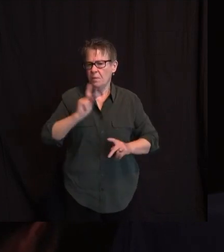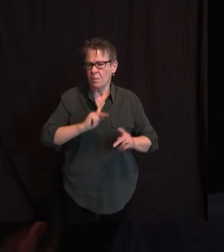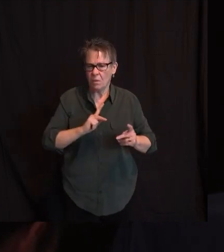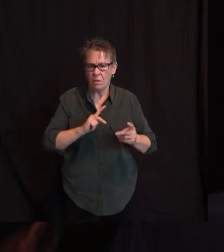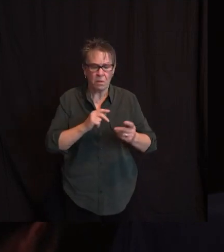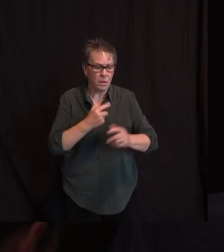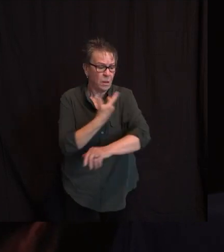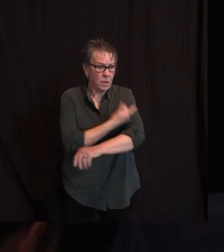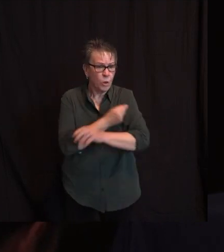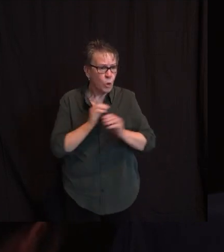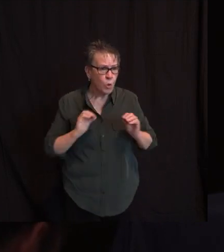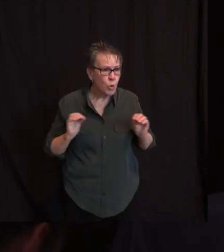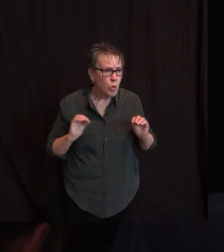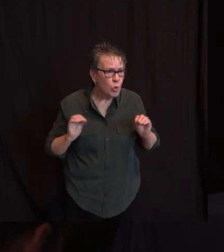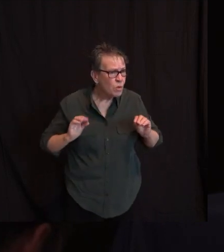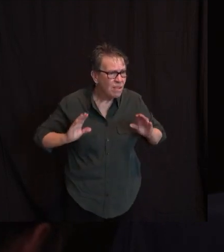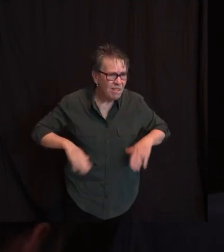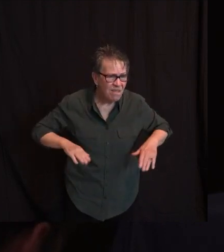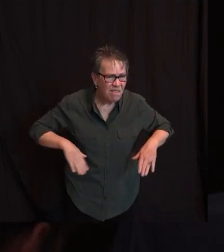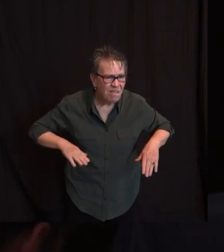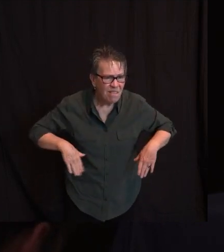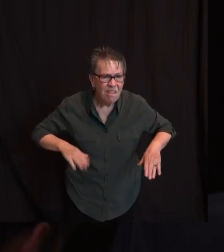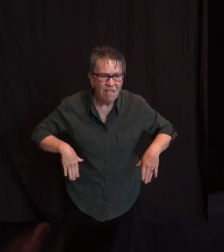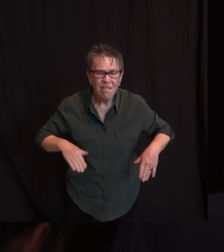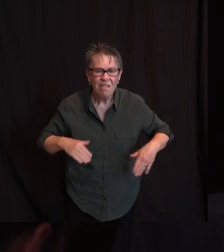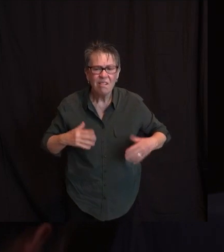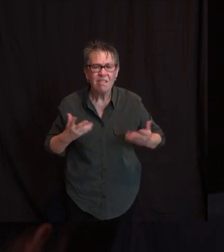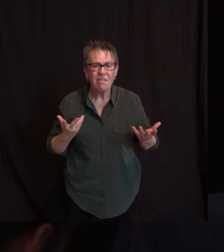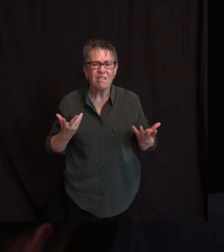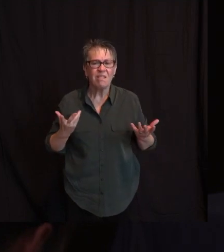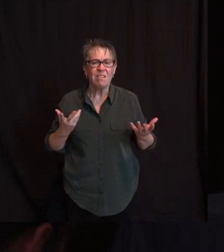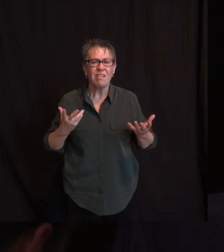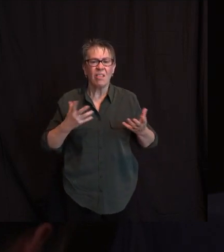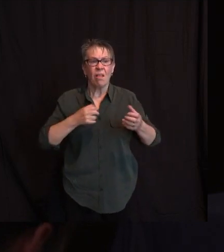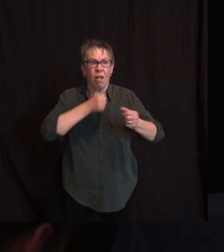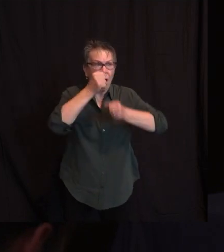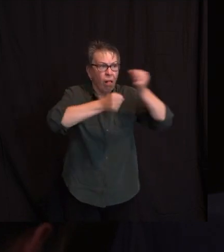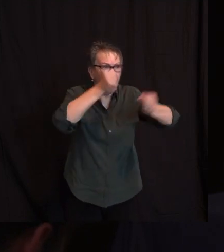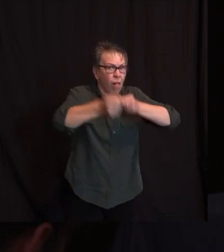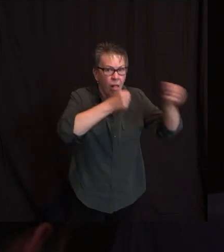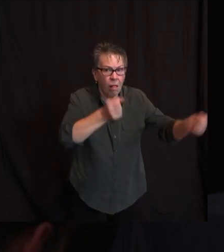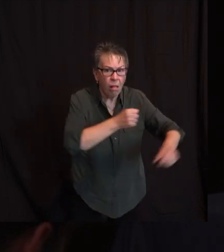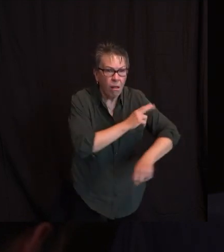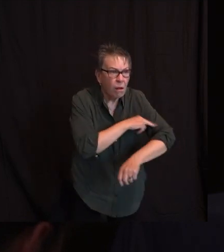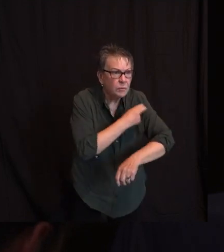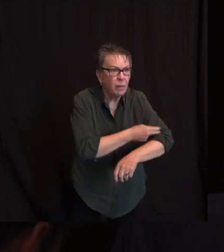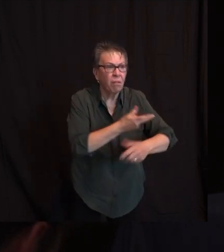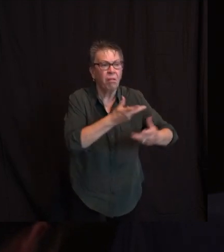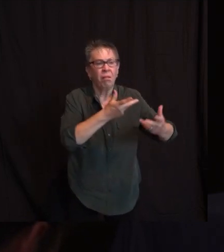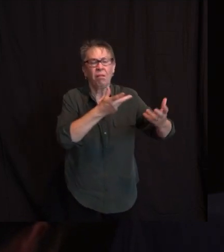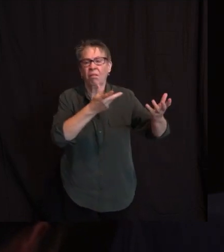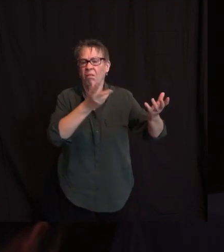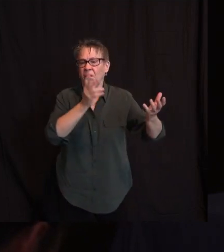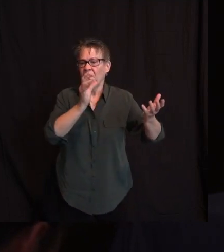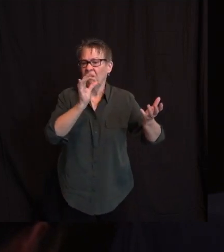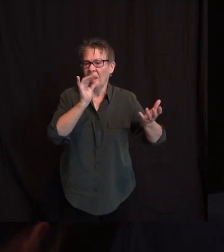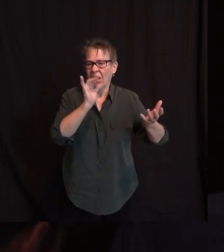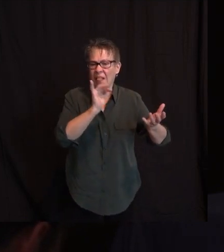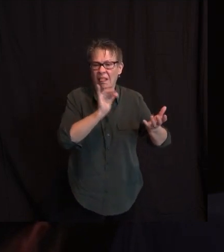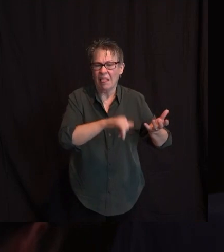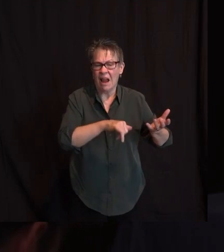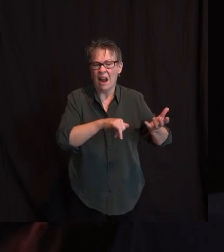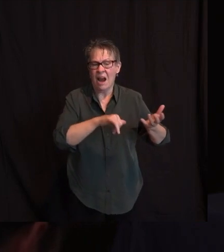the potential for hospitalizations, deaths with COVID, and that's why we have to continue to take these measures, use the vaccine that we